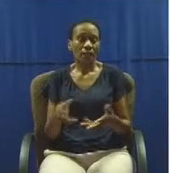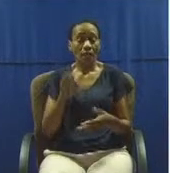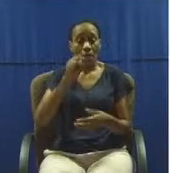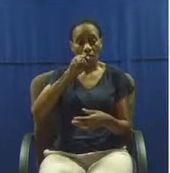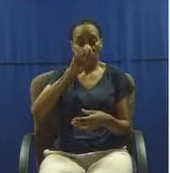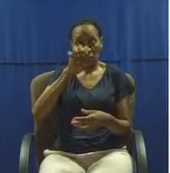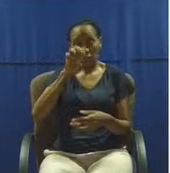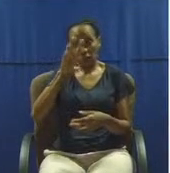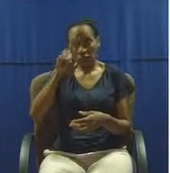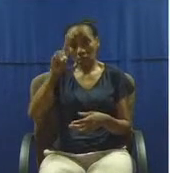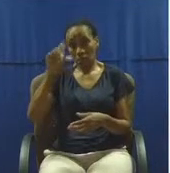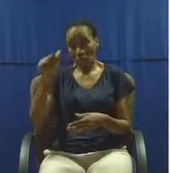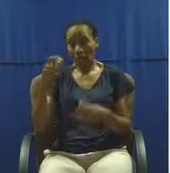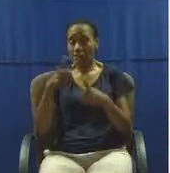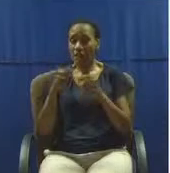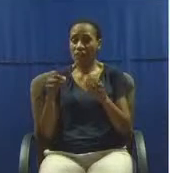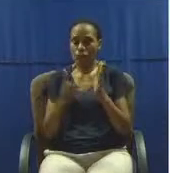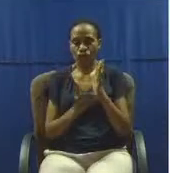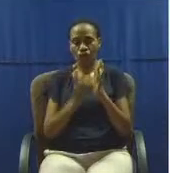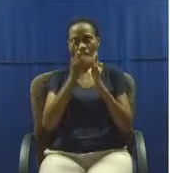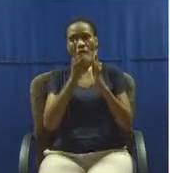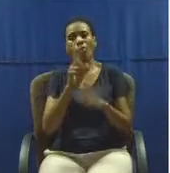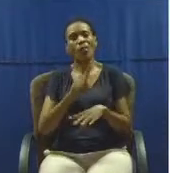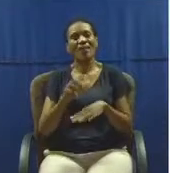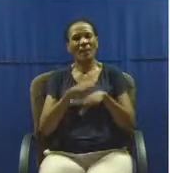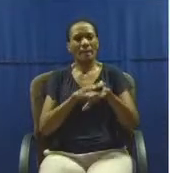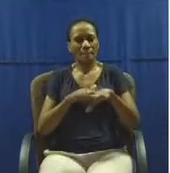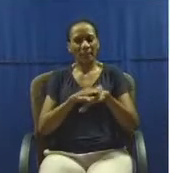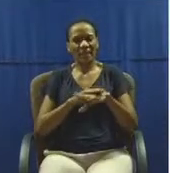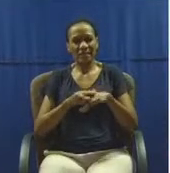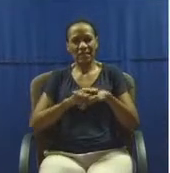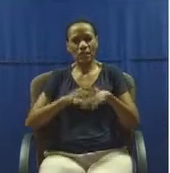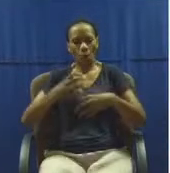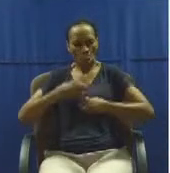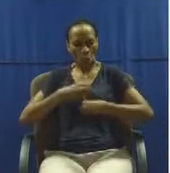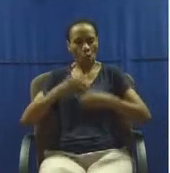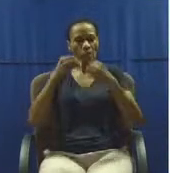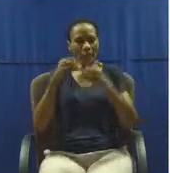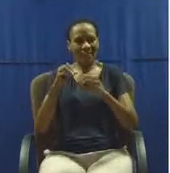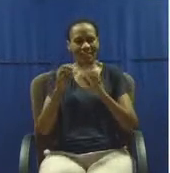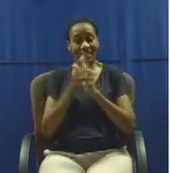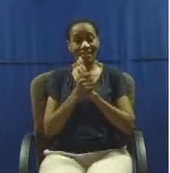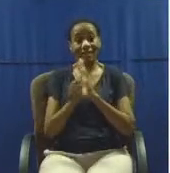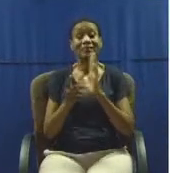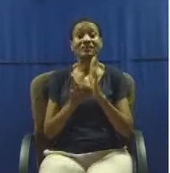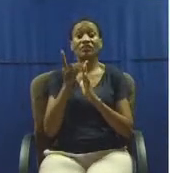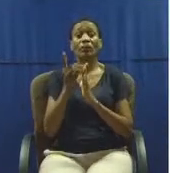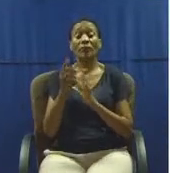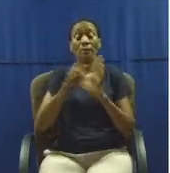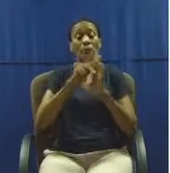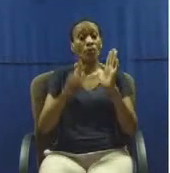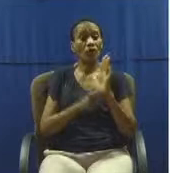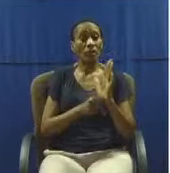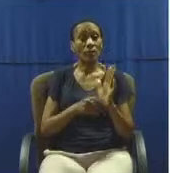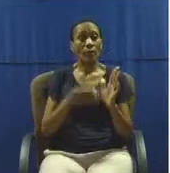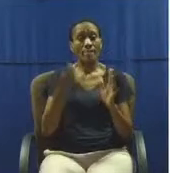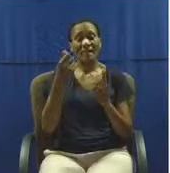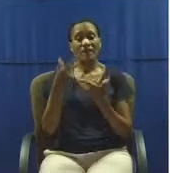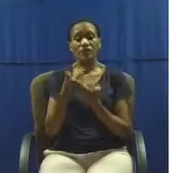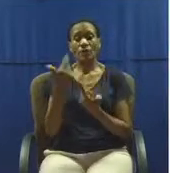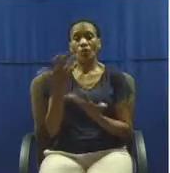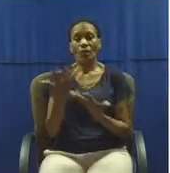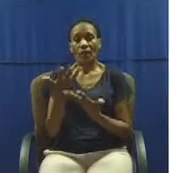has also developed the Basic Entrepreneurship Skills Development Program, which is funded by the National Skills